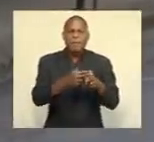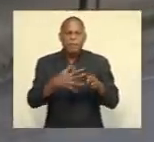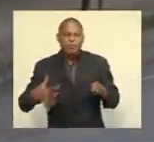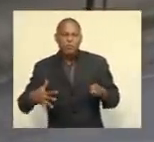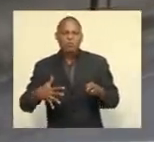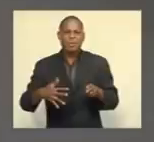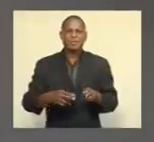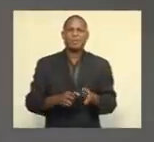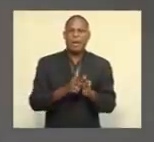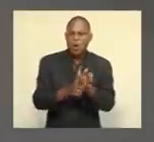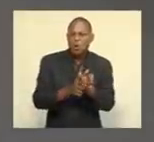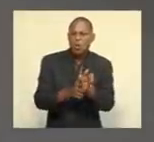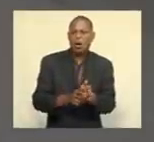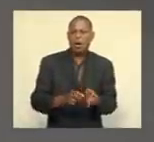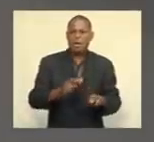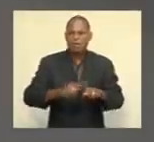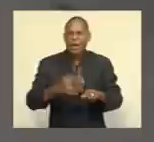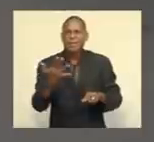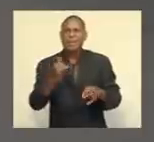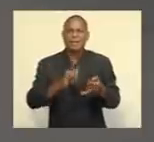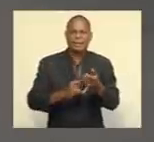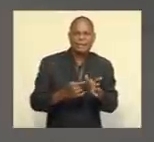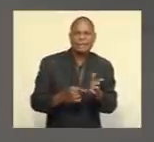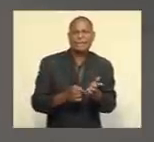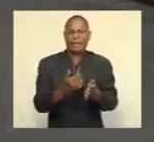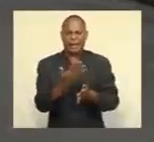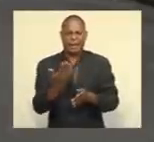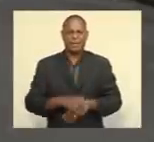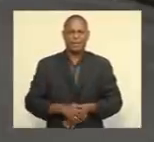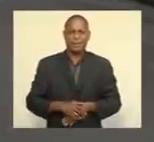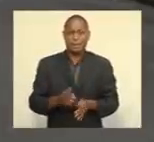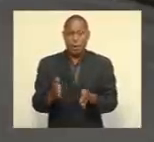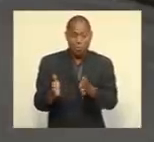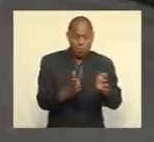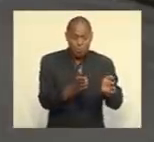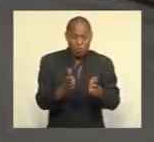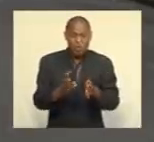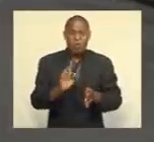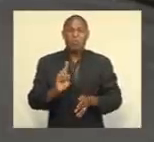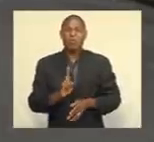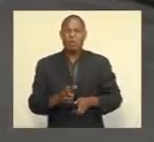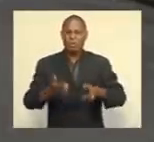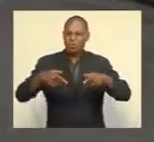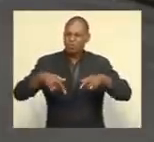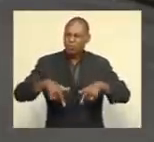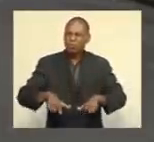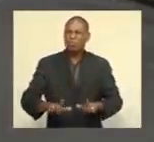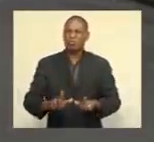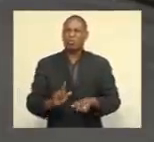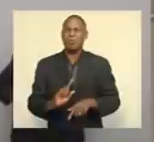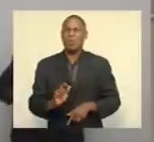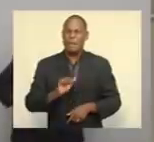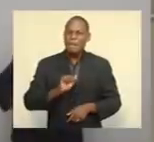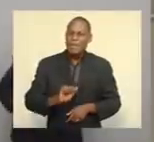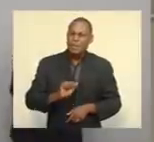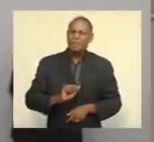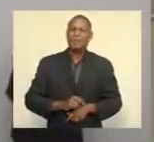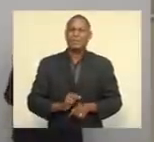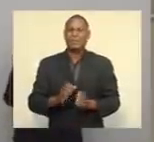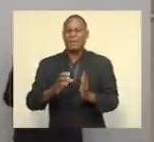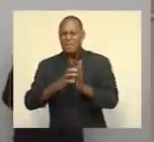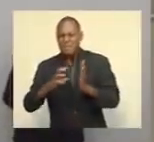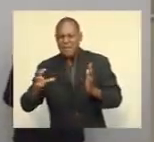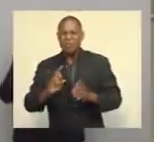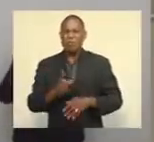and Saturday. Her movement using public transport and her attendance in close proximity alongside many